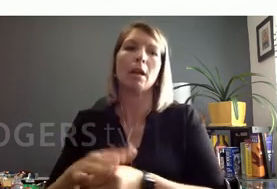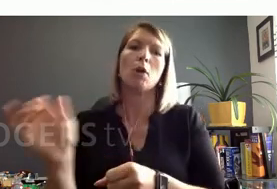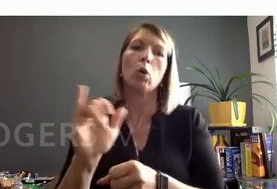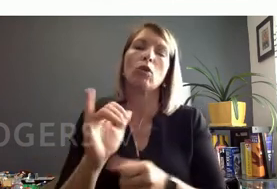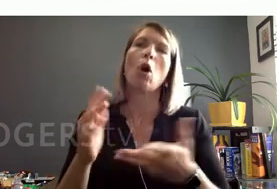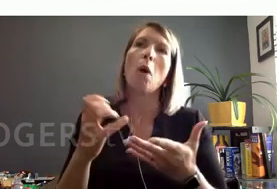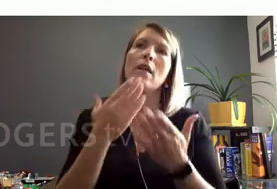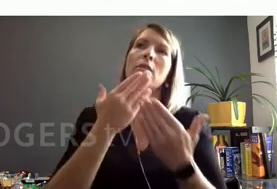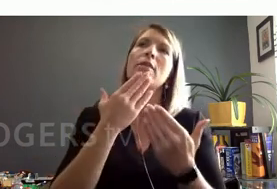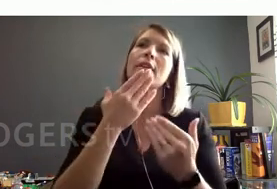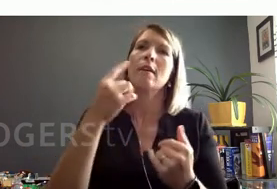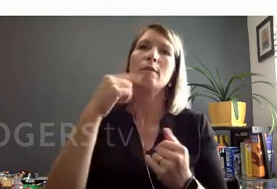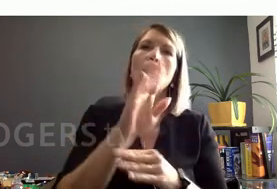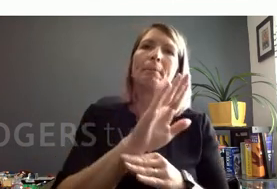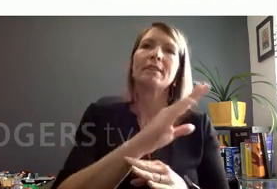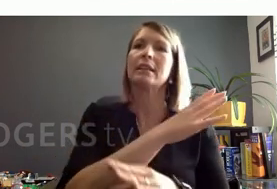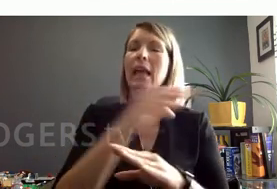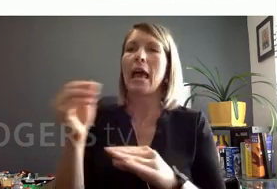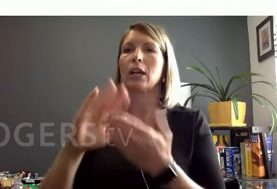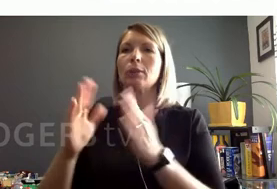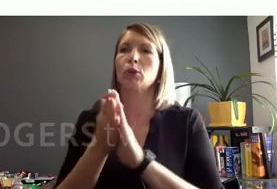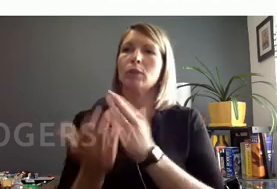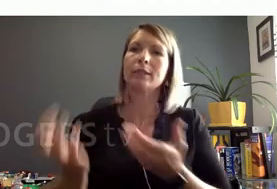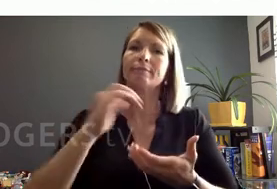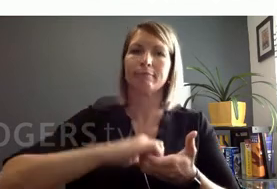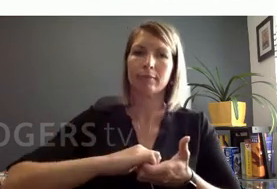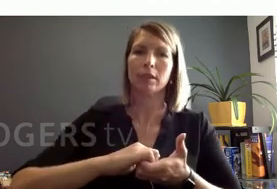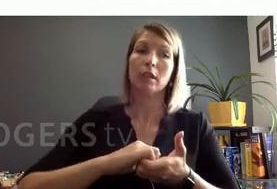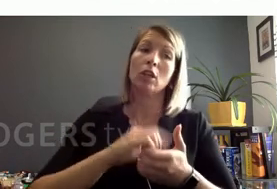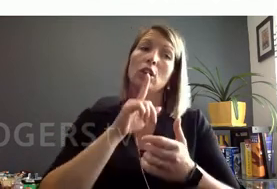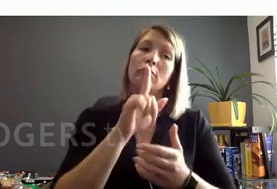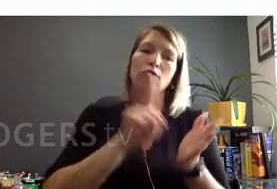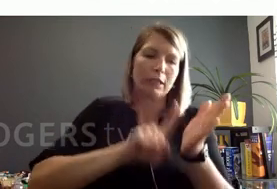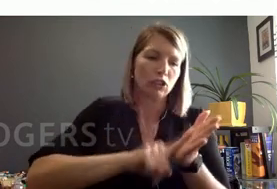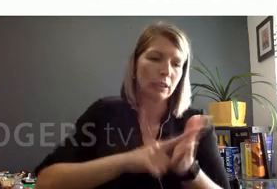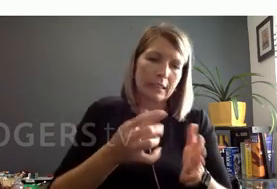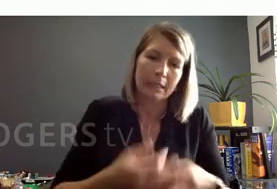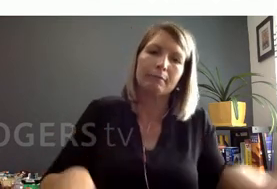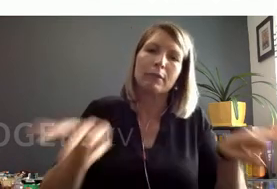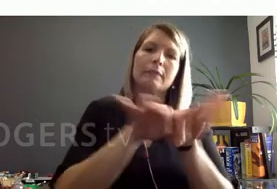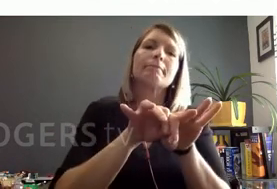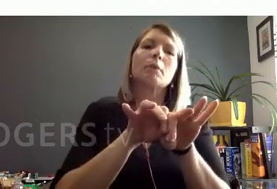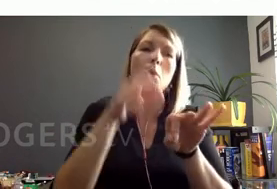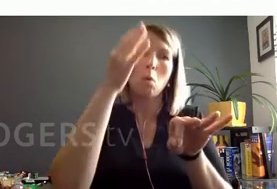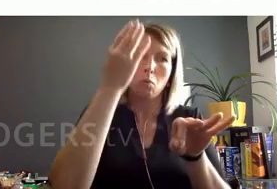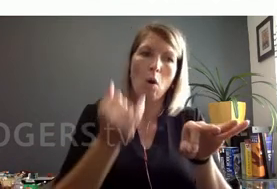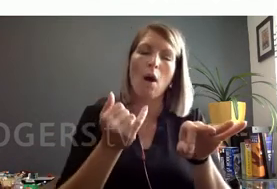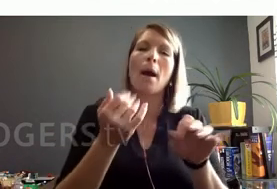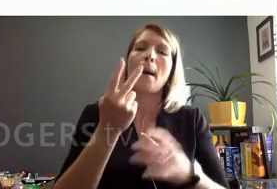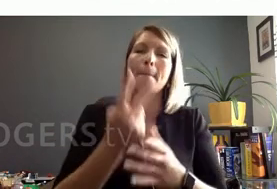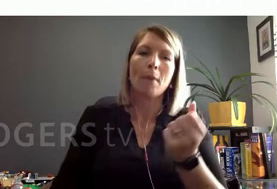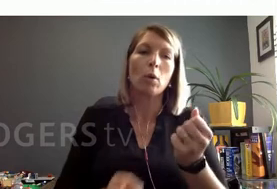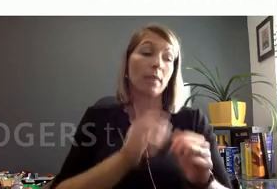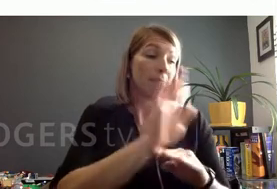province. The research is clear, diversity and inclusion in all its forms, including multiculturalism, contribute to